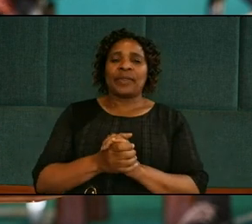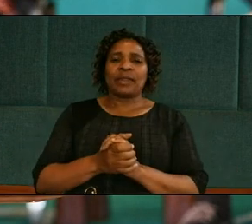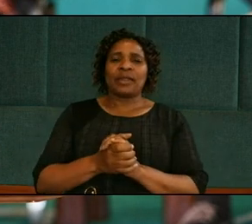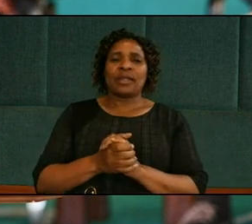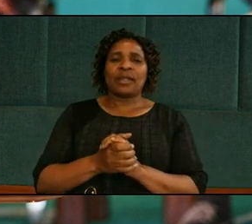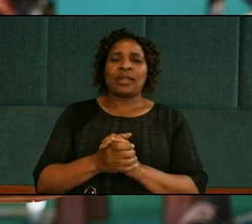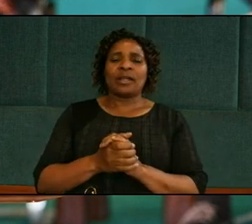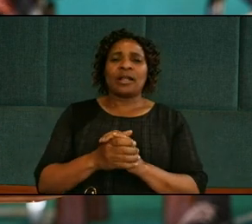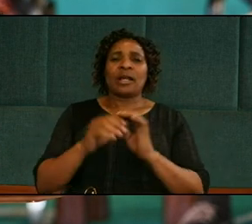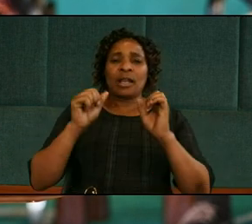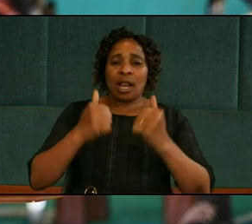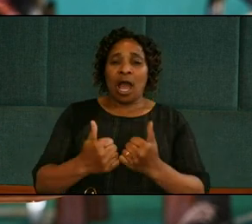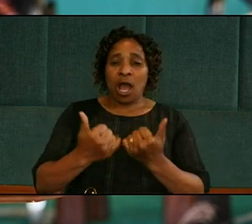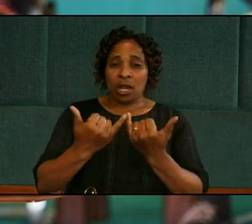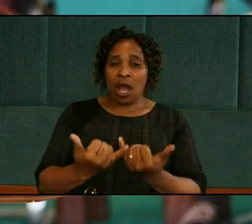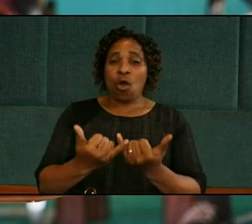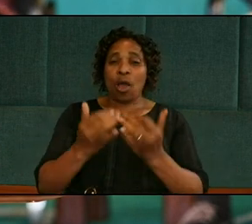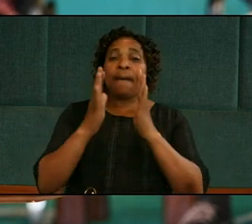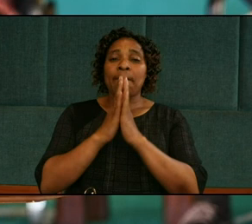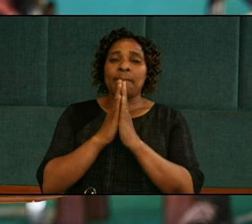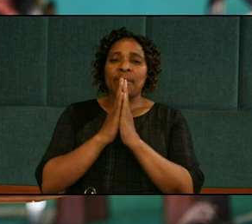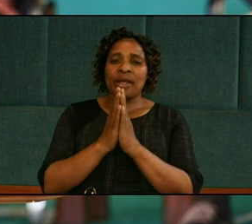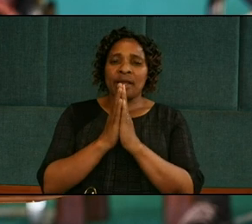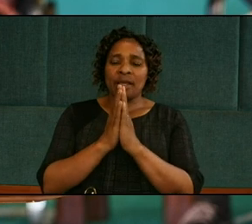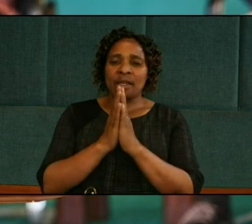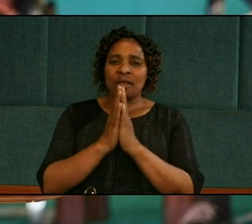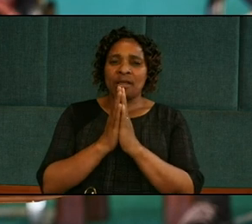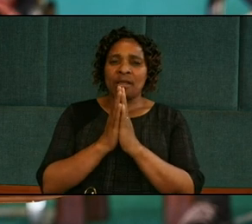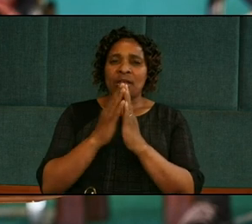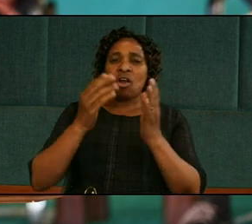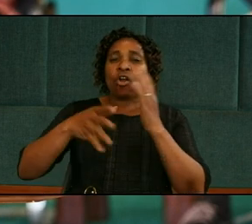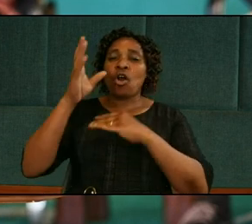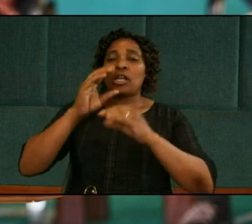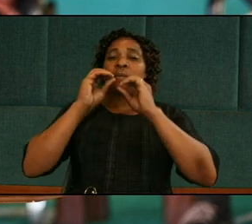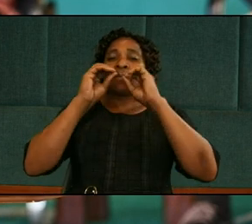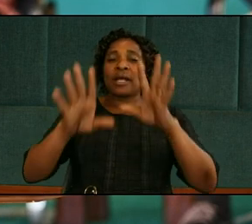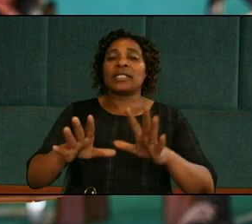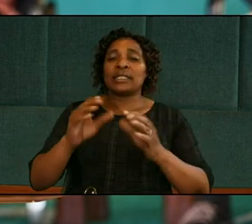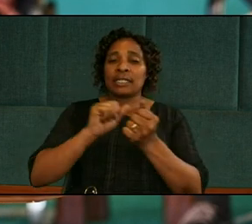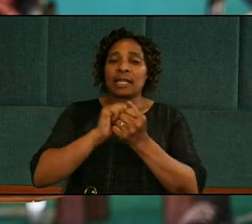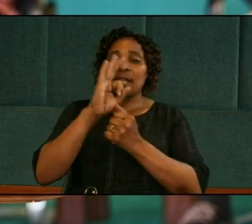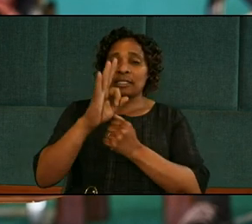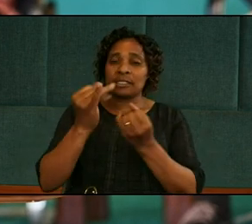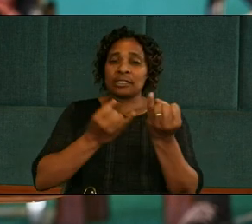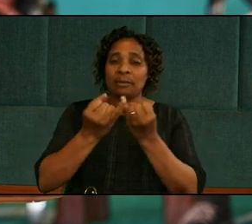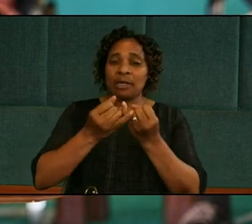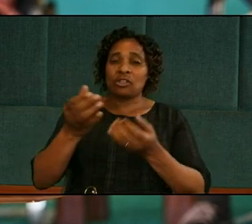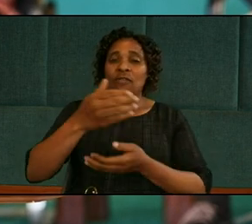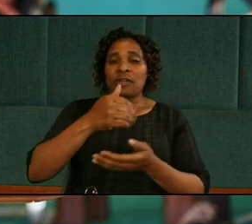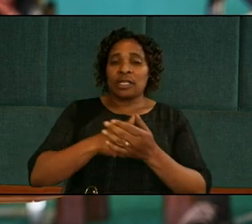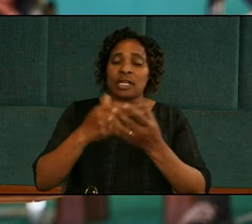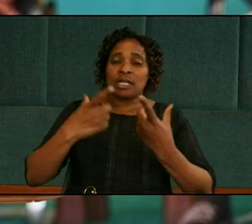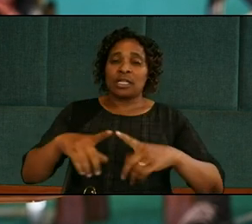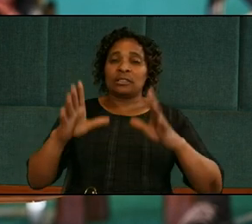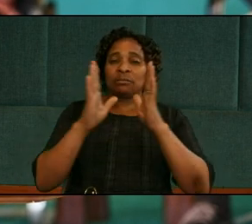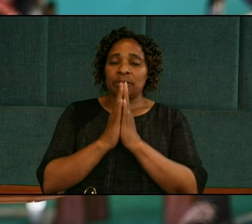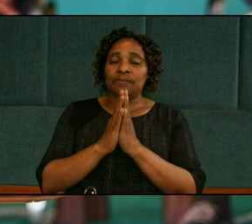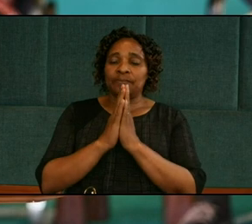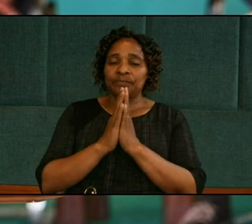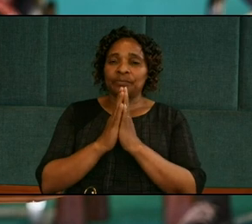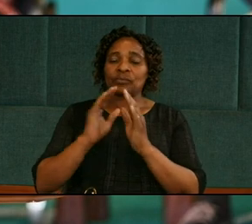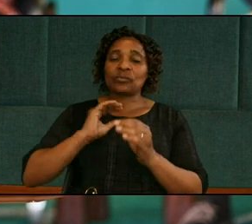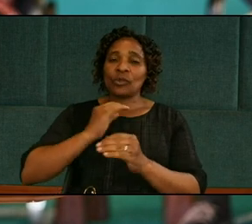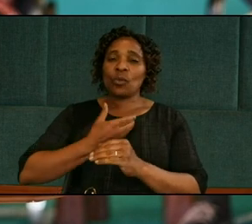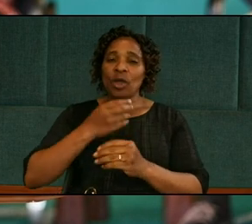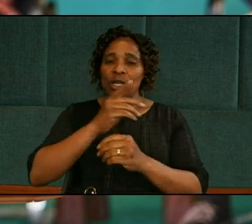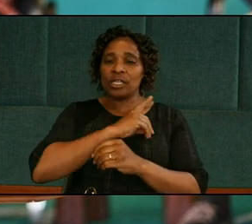I'll now say a short prayer for God to bless the 13th Sabbath offering. Let us pray. Our